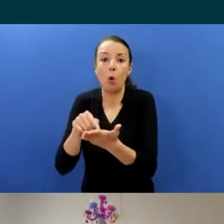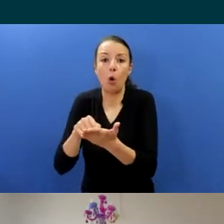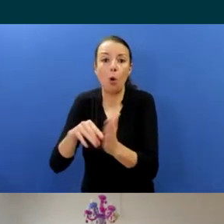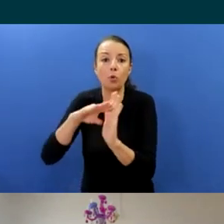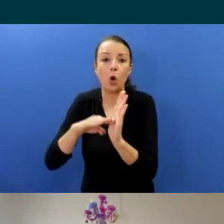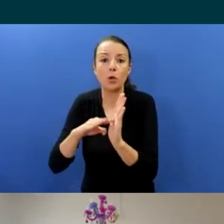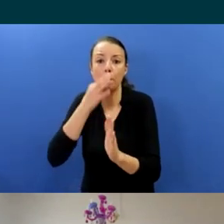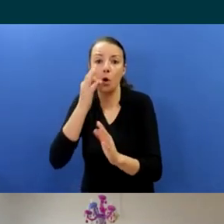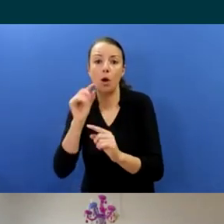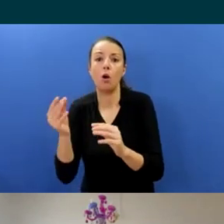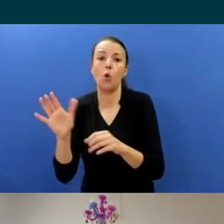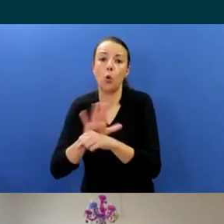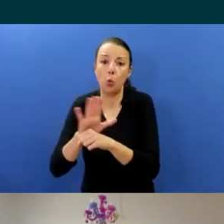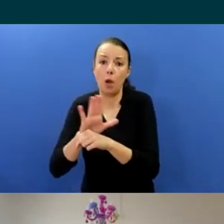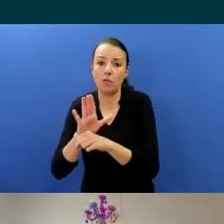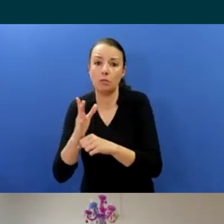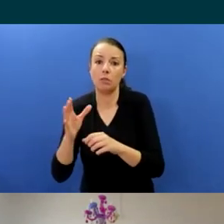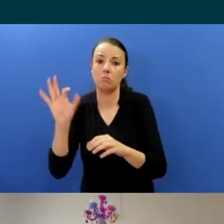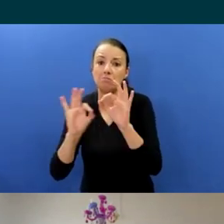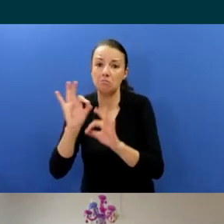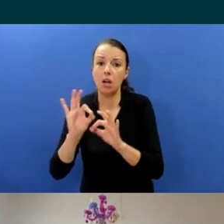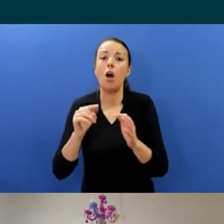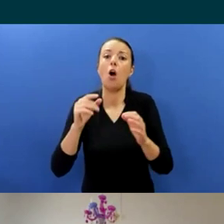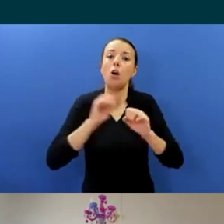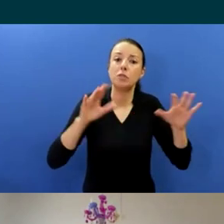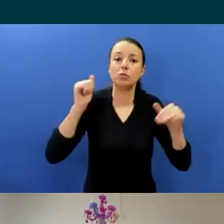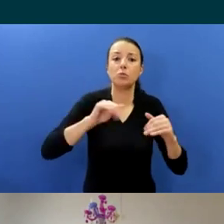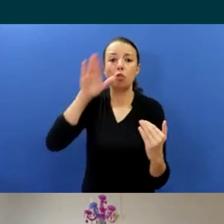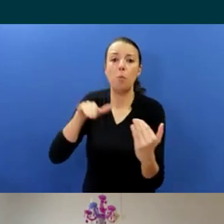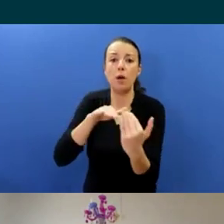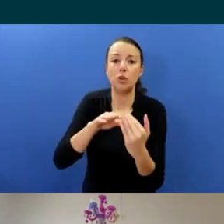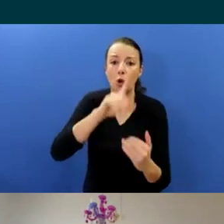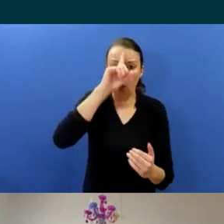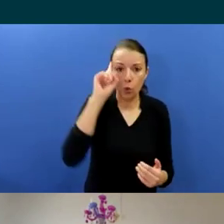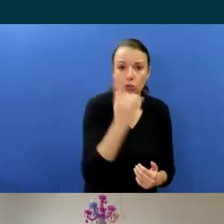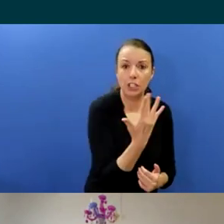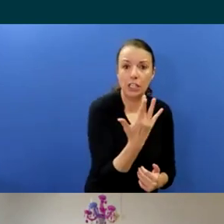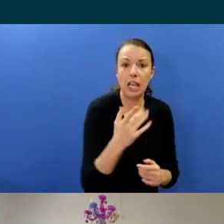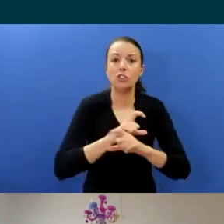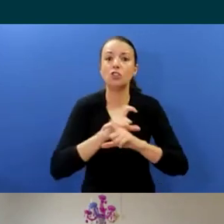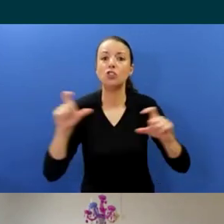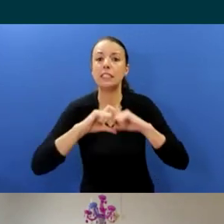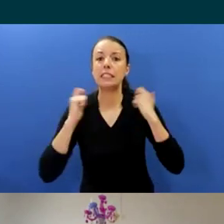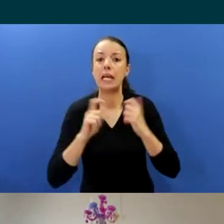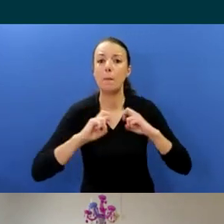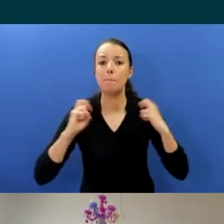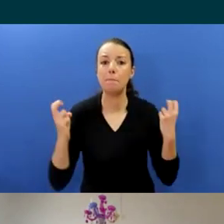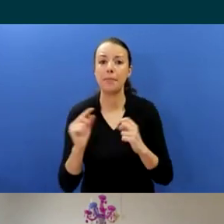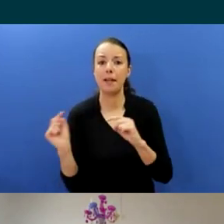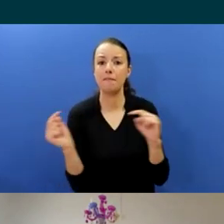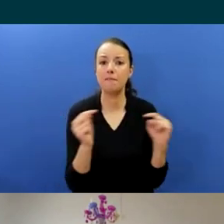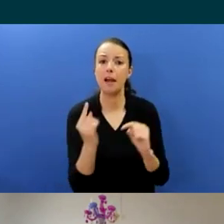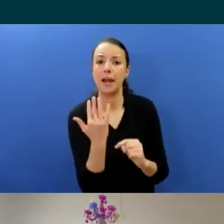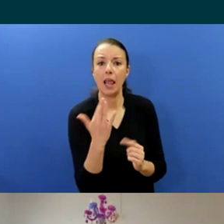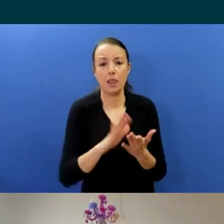participant, to the time devoted to the citizen assembly, which is normally about 3 weekends, and of course the